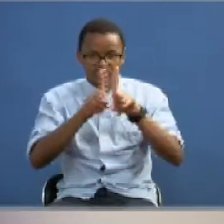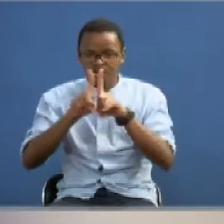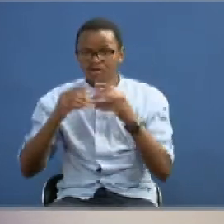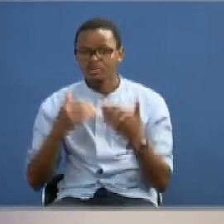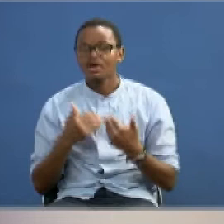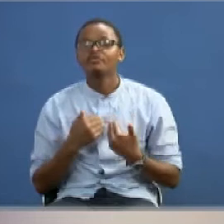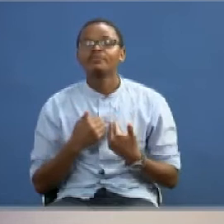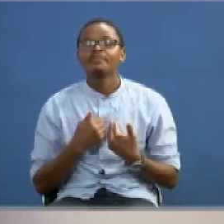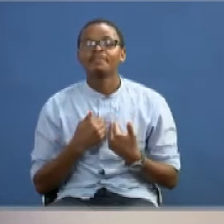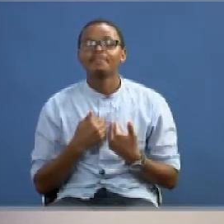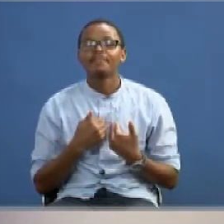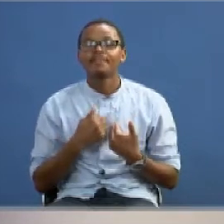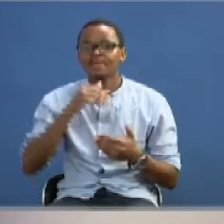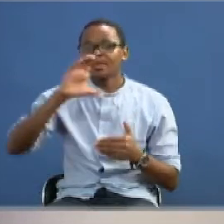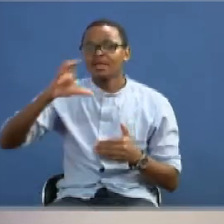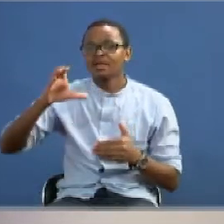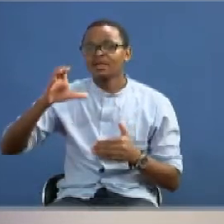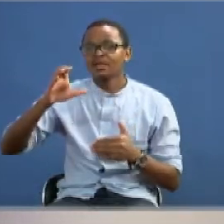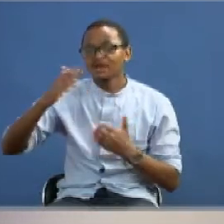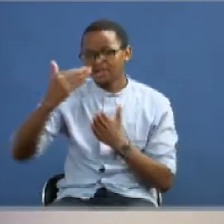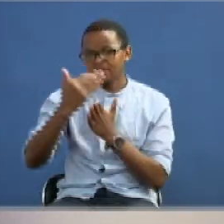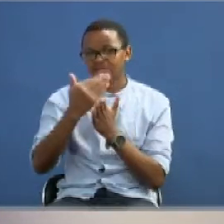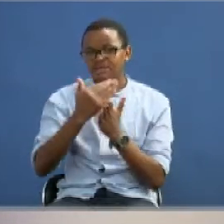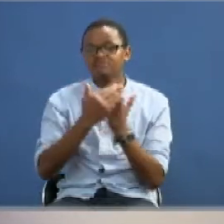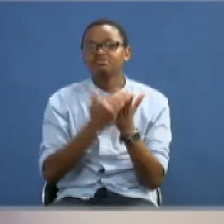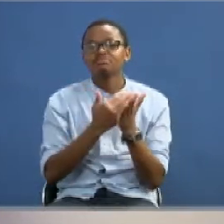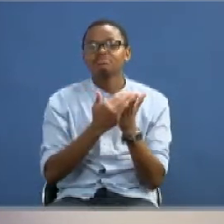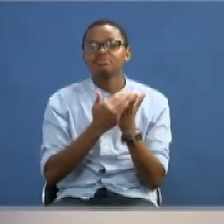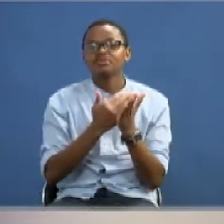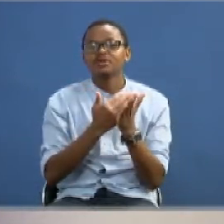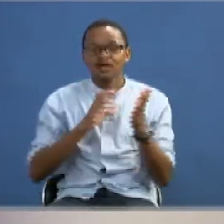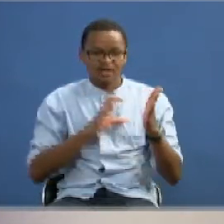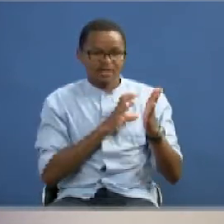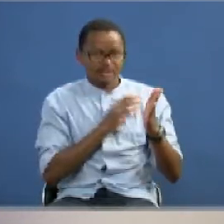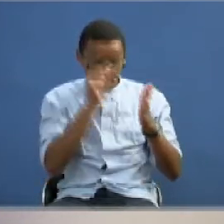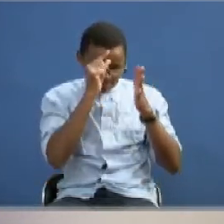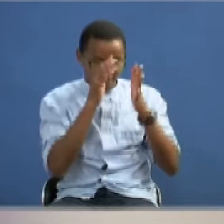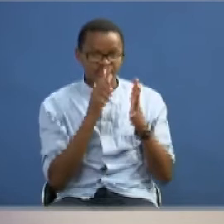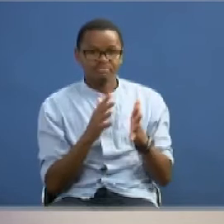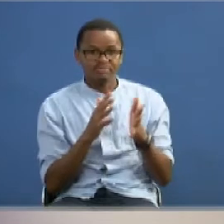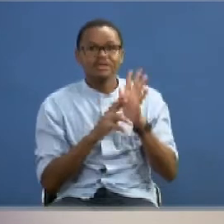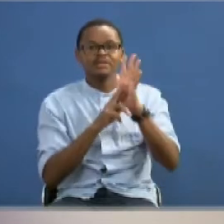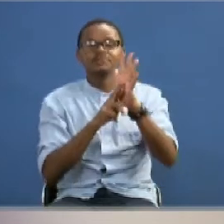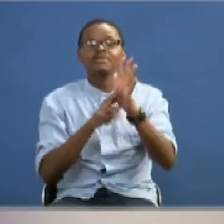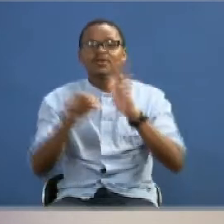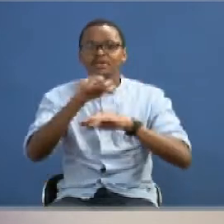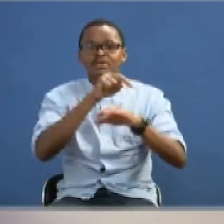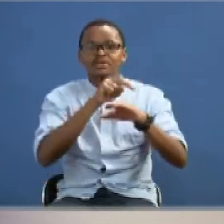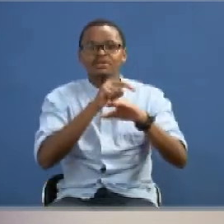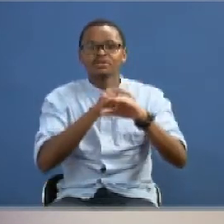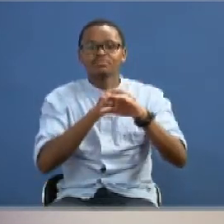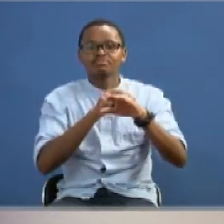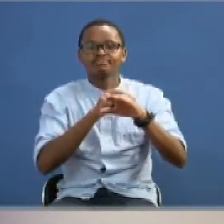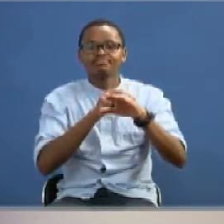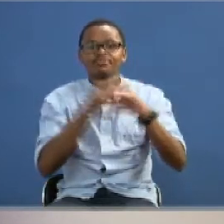have the county structures, the Council of Governors represented at the National Emergency